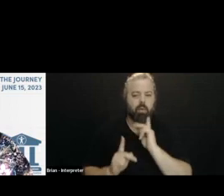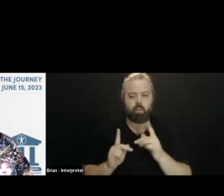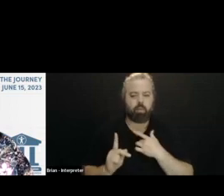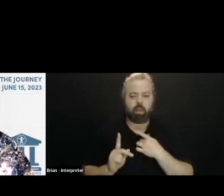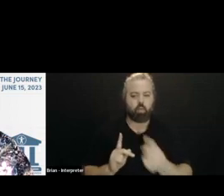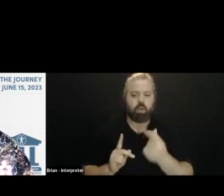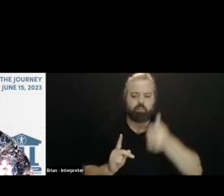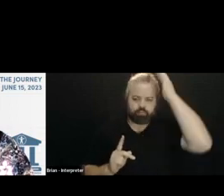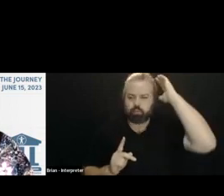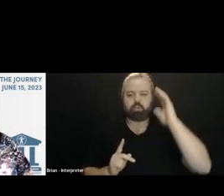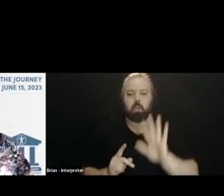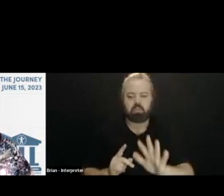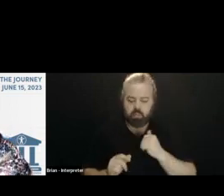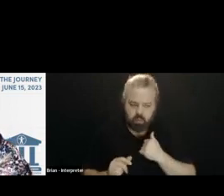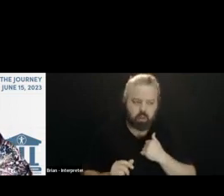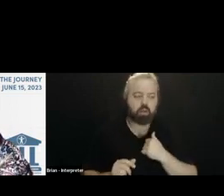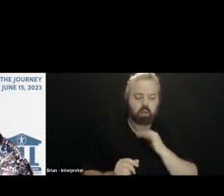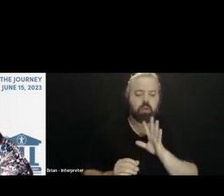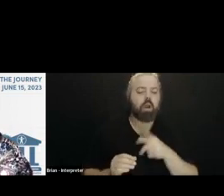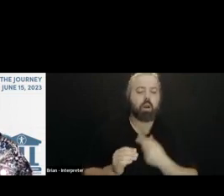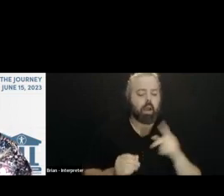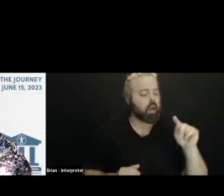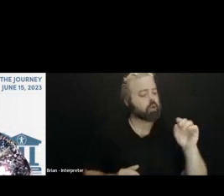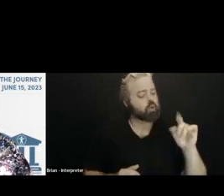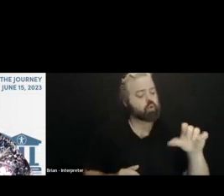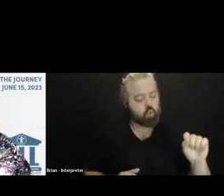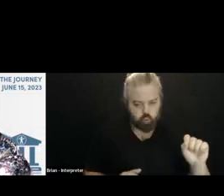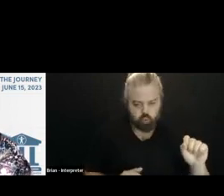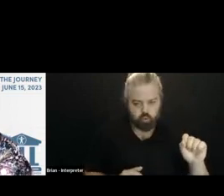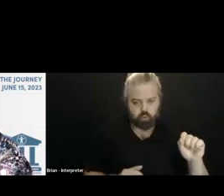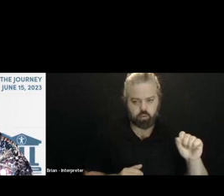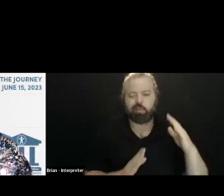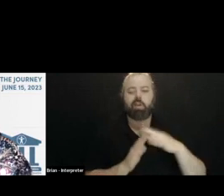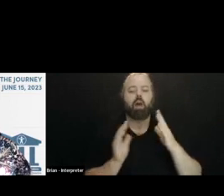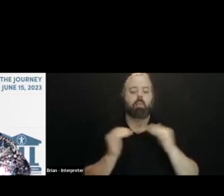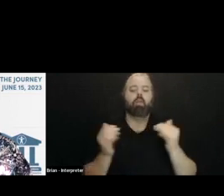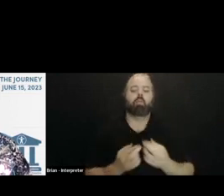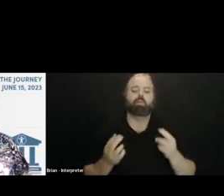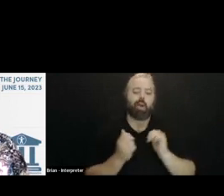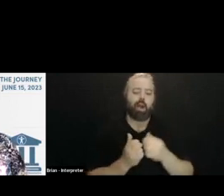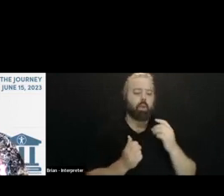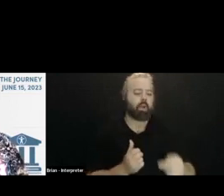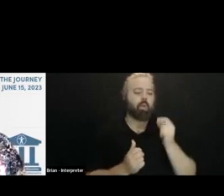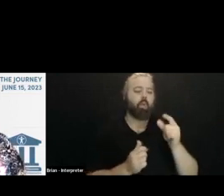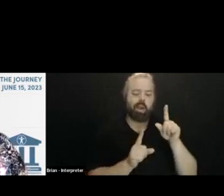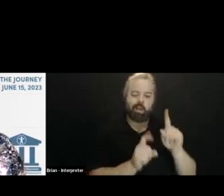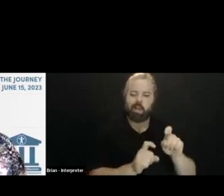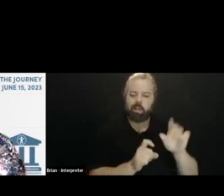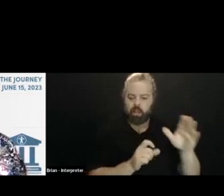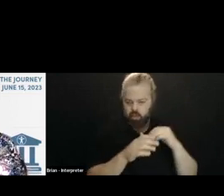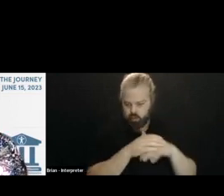some tools and some top level resources that we can use to test quickly for accessibility. And then we can